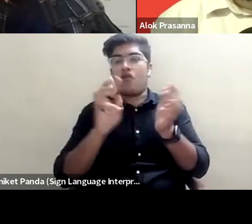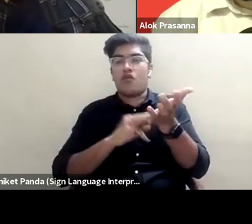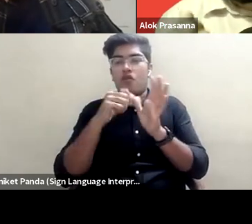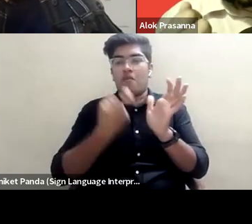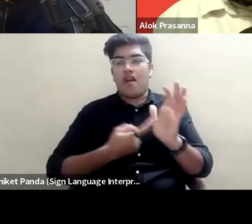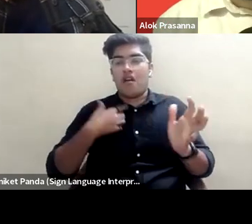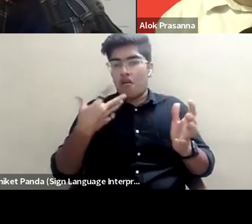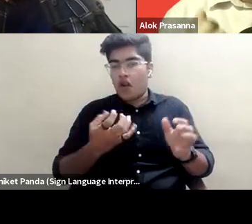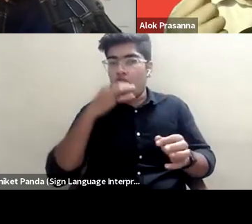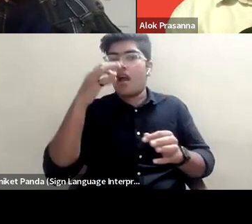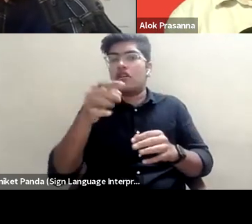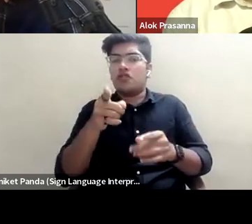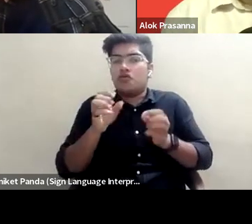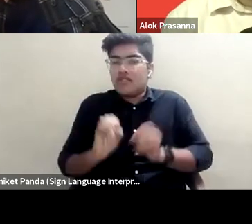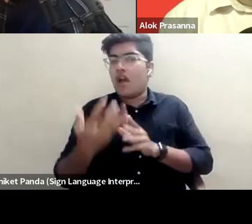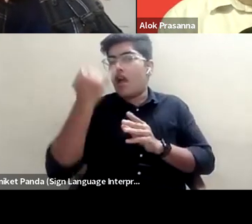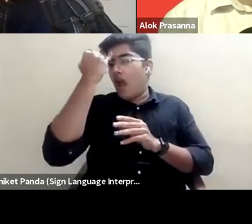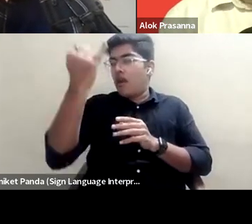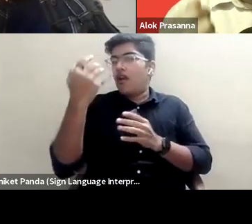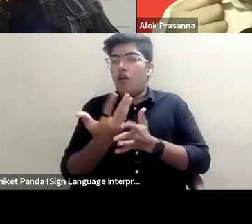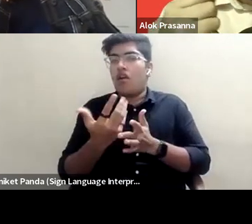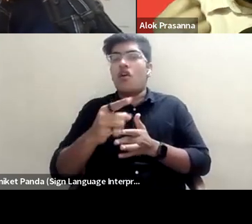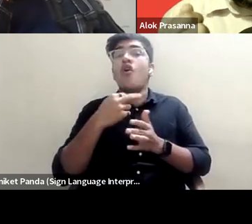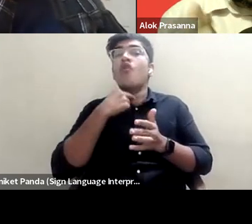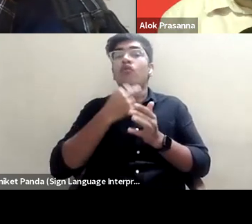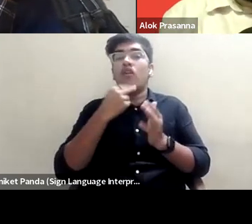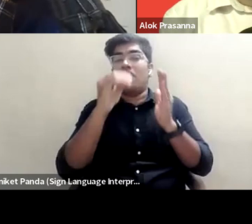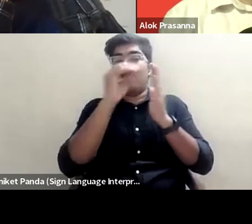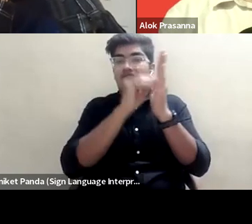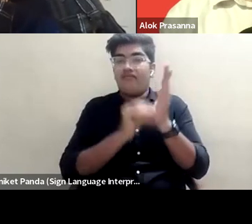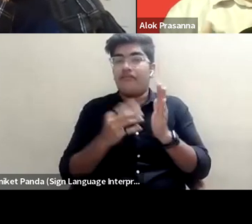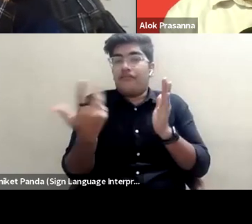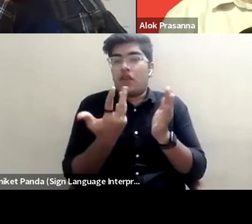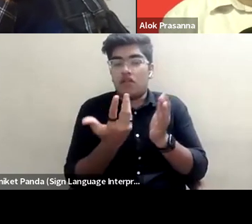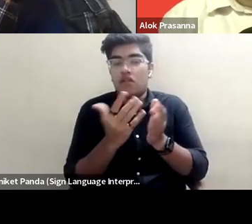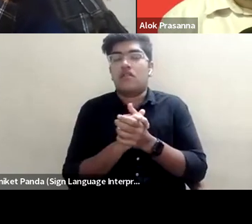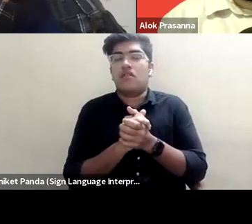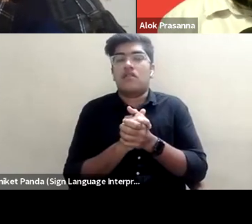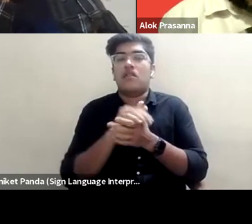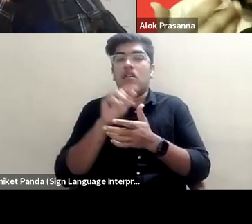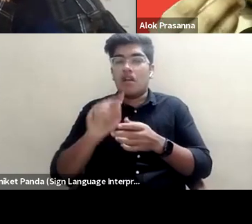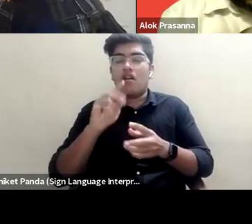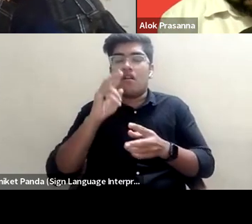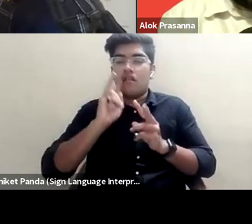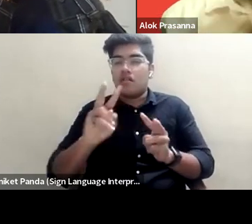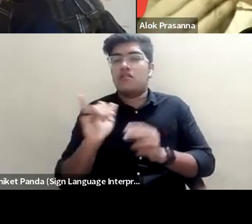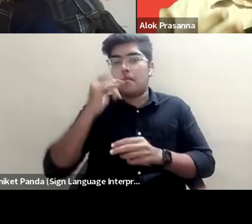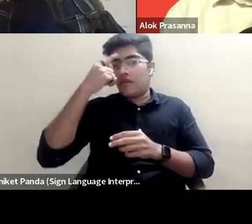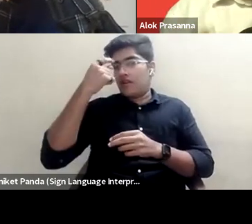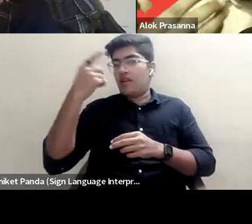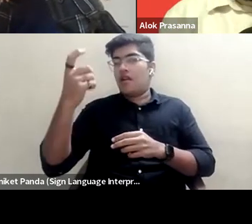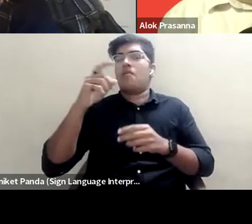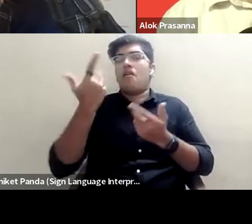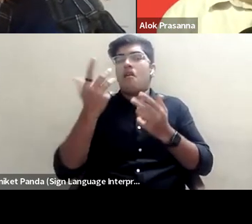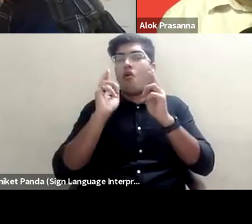this idea that our constitution, the vocabulary of the constitution, is a reflection of the aspirations and the hopes of